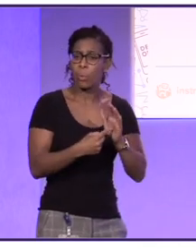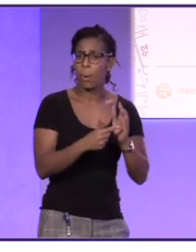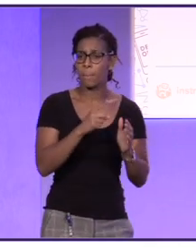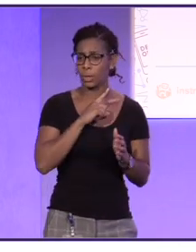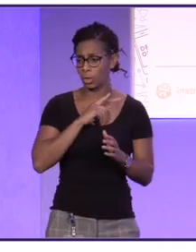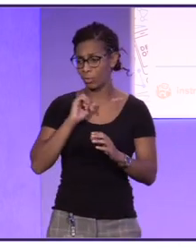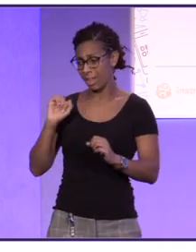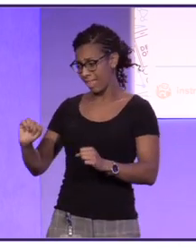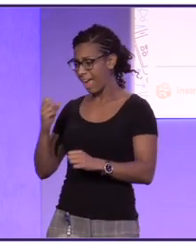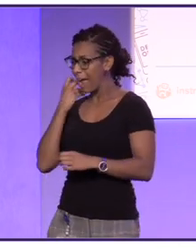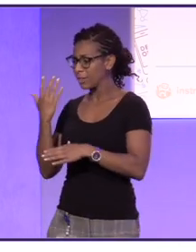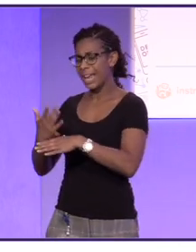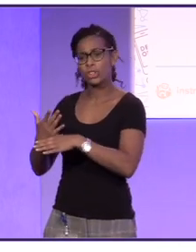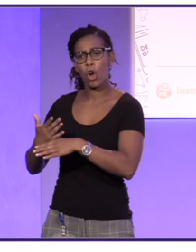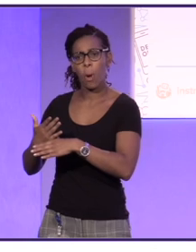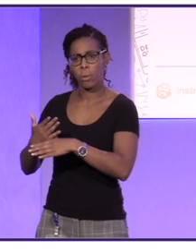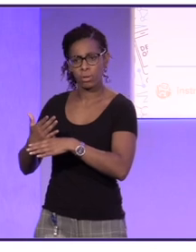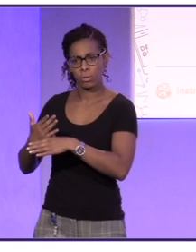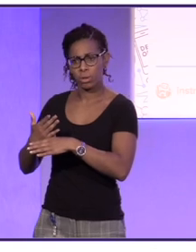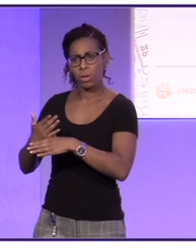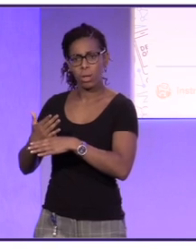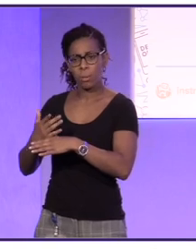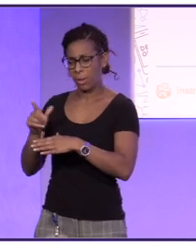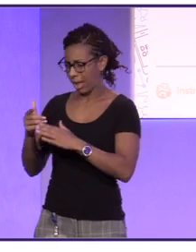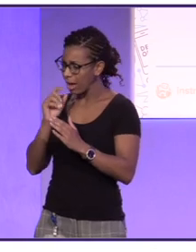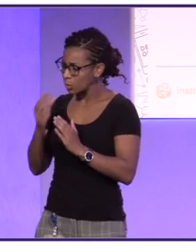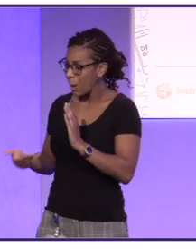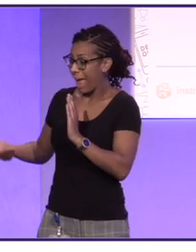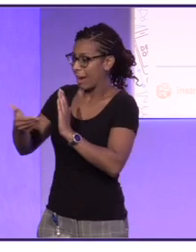their day-to-day. This should be recognised.